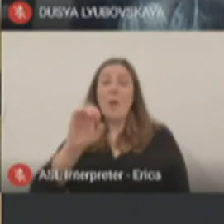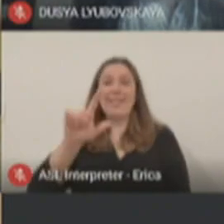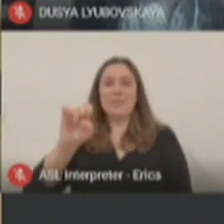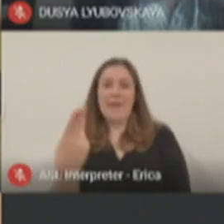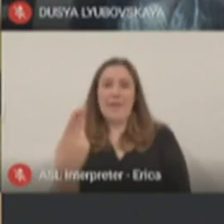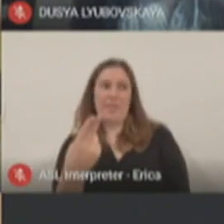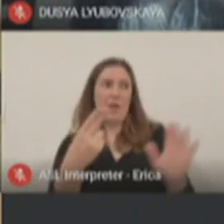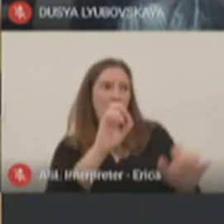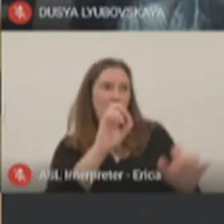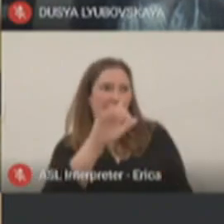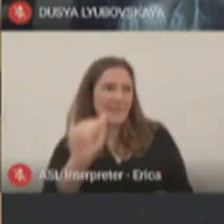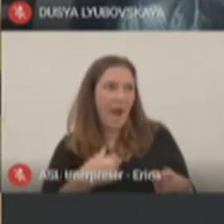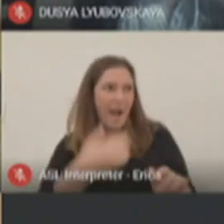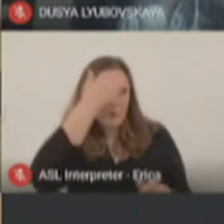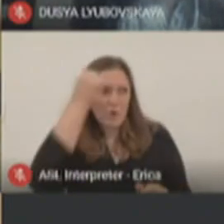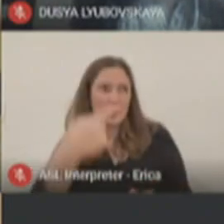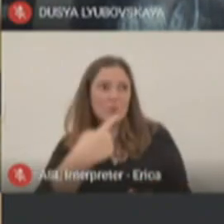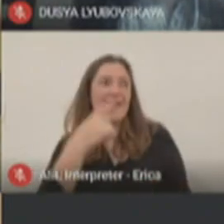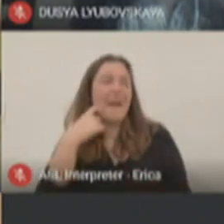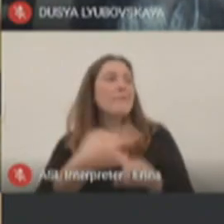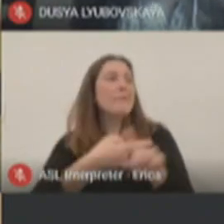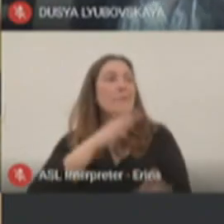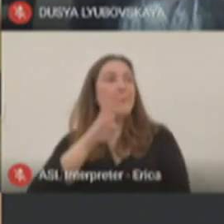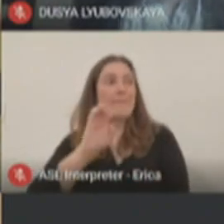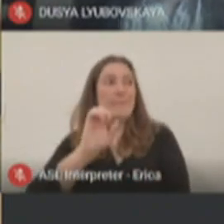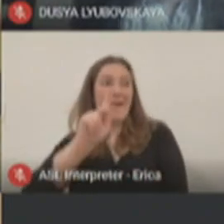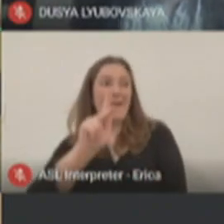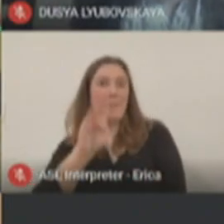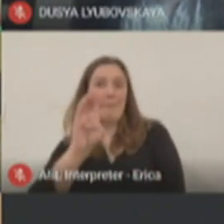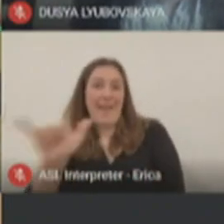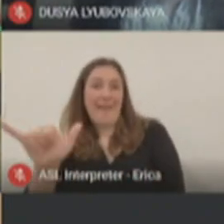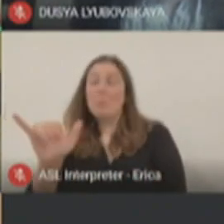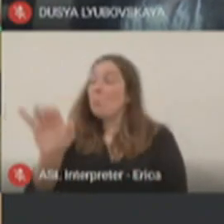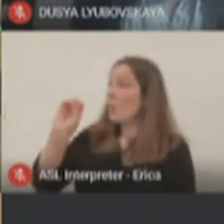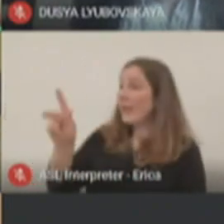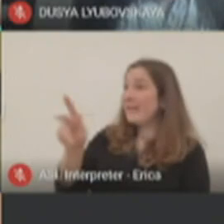I forgot to say I'm from Back Bay. Okay.